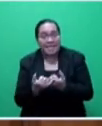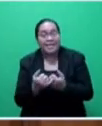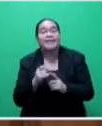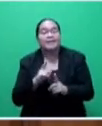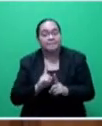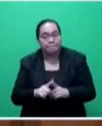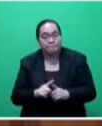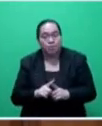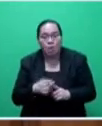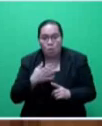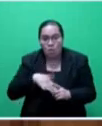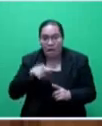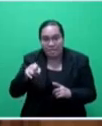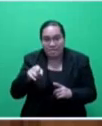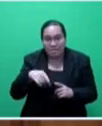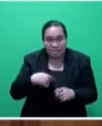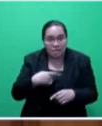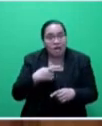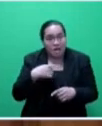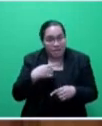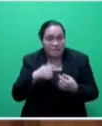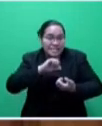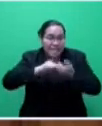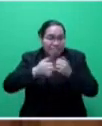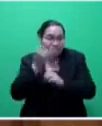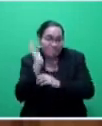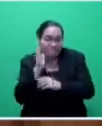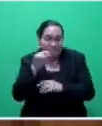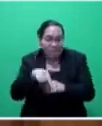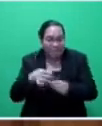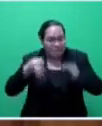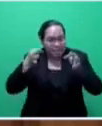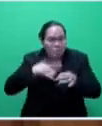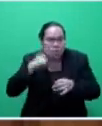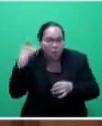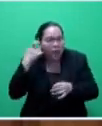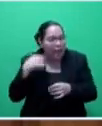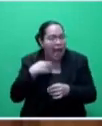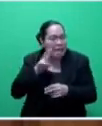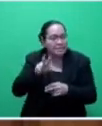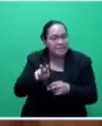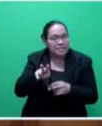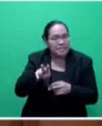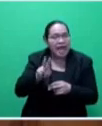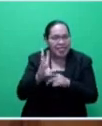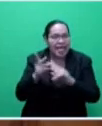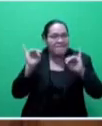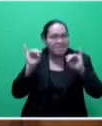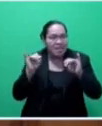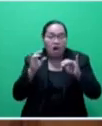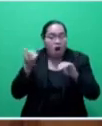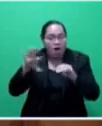Speaker, wish to hold a continuing education session on these decisions, if they are concerned, because I've seen that they have issued a